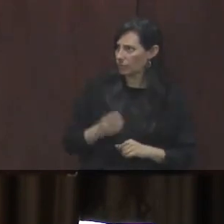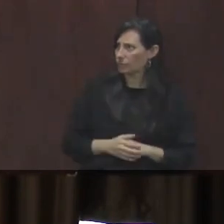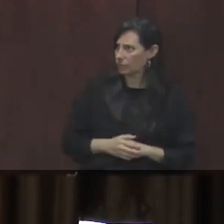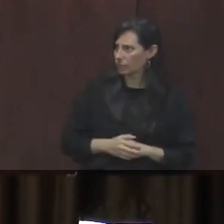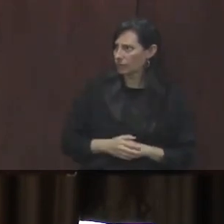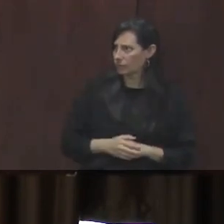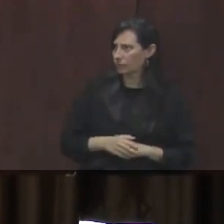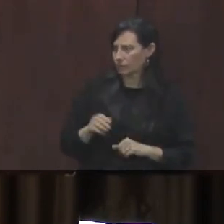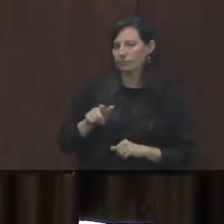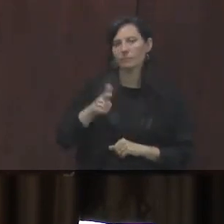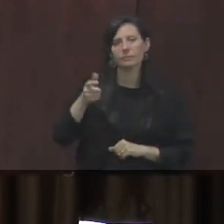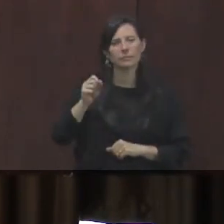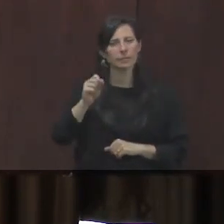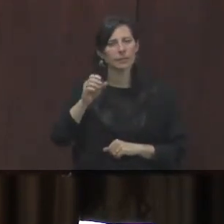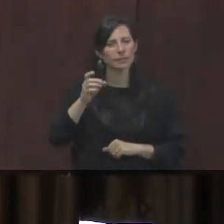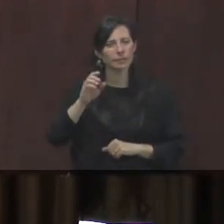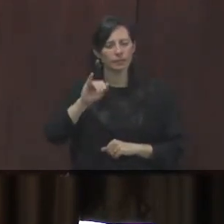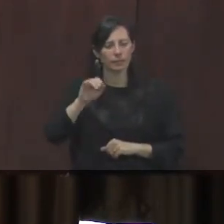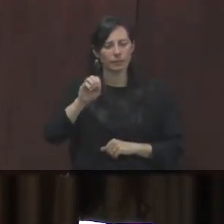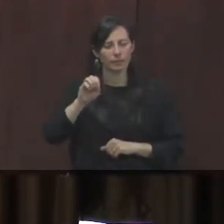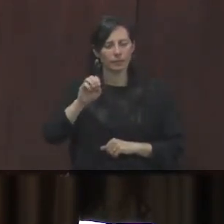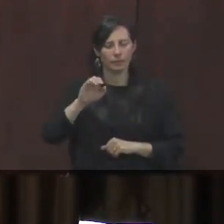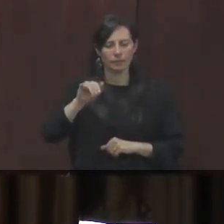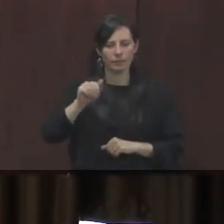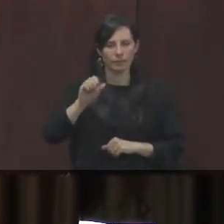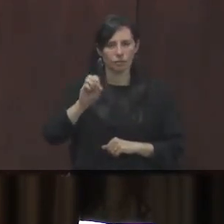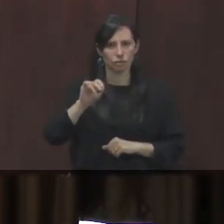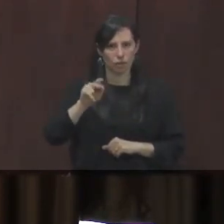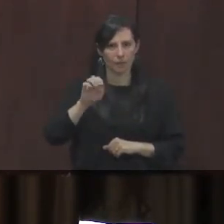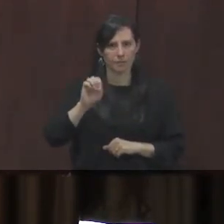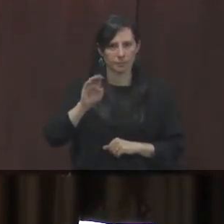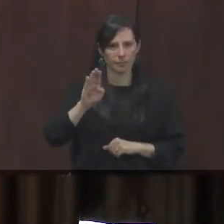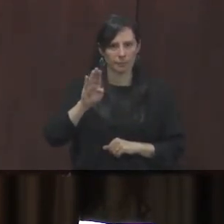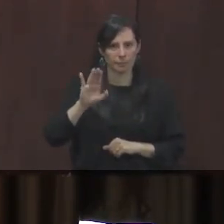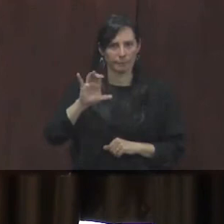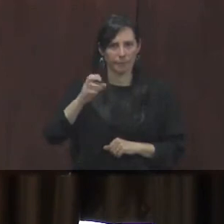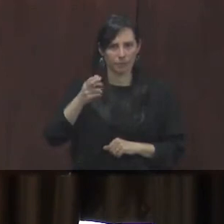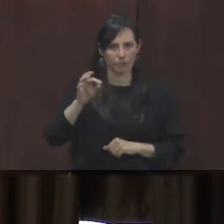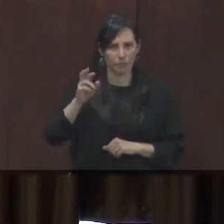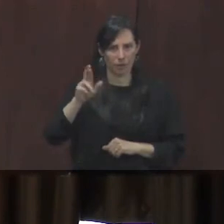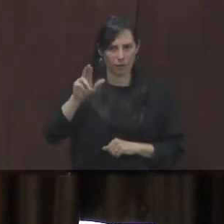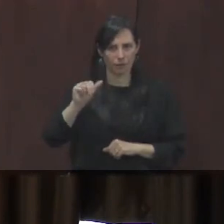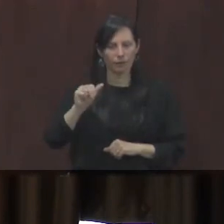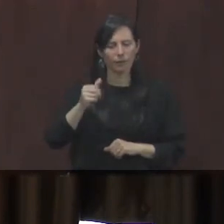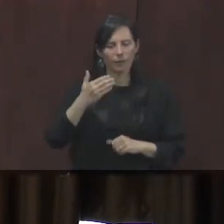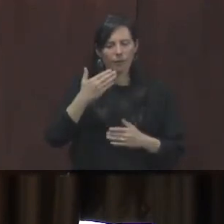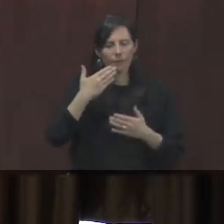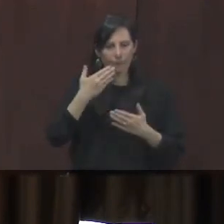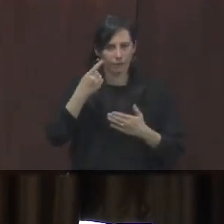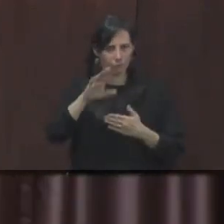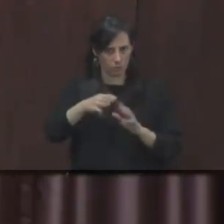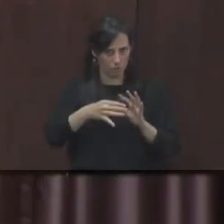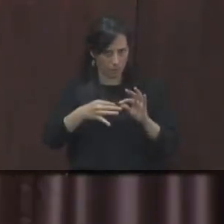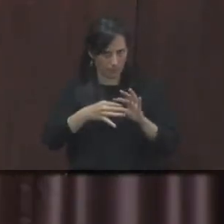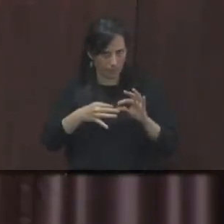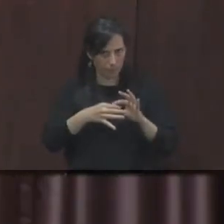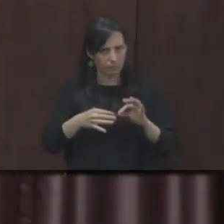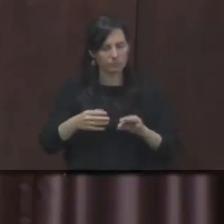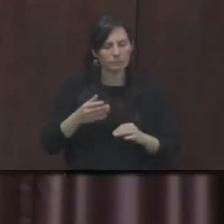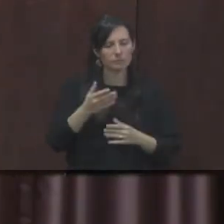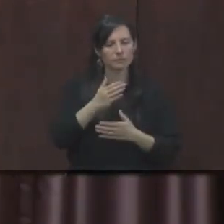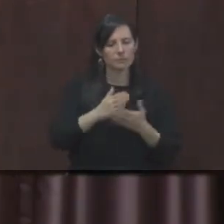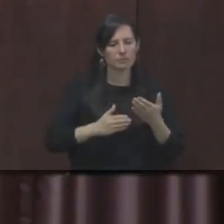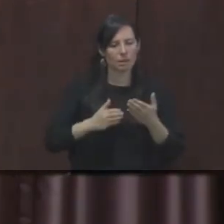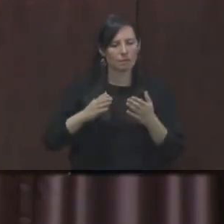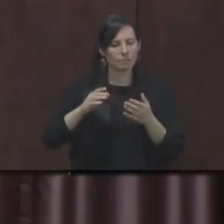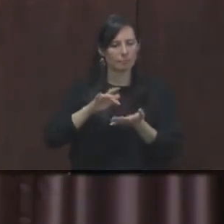Hathaway, thank you for joining us today and for this candid update. Several providers I know locally